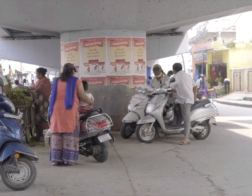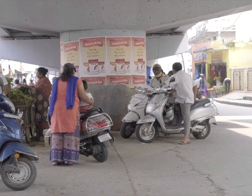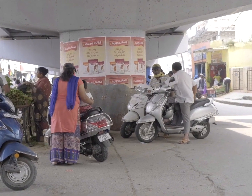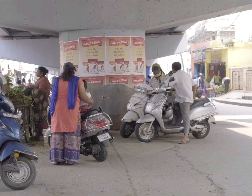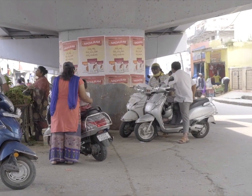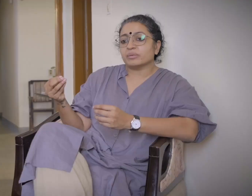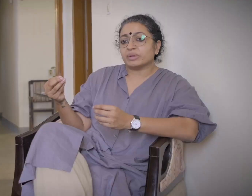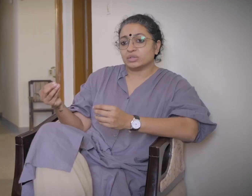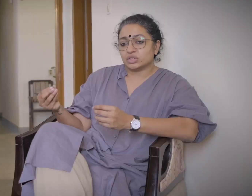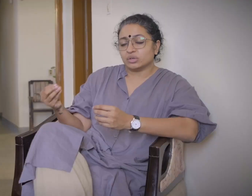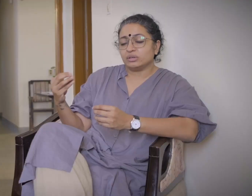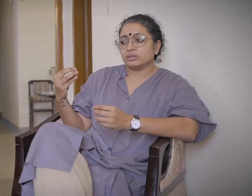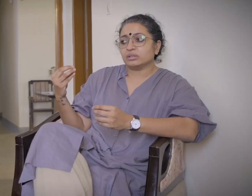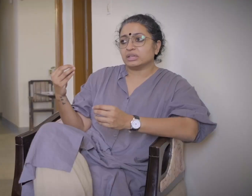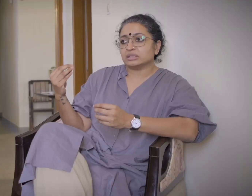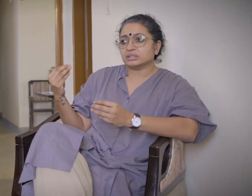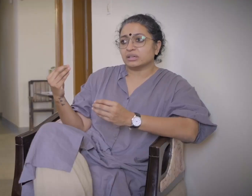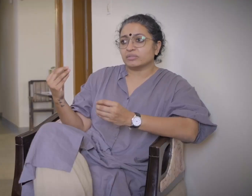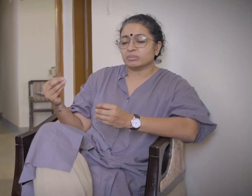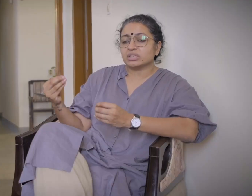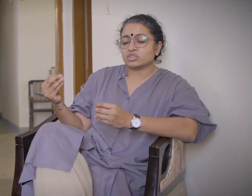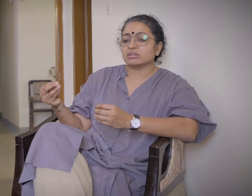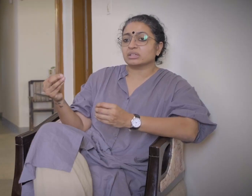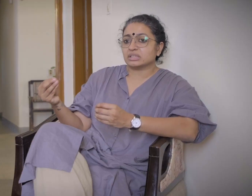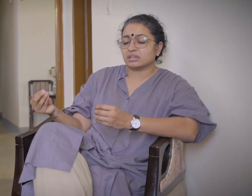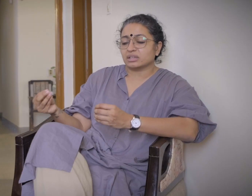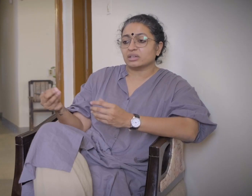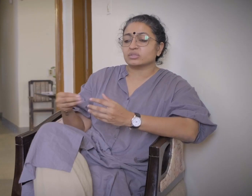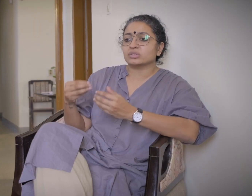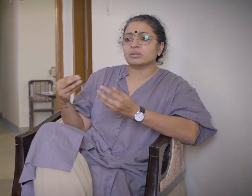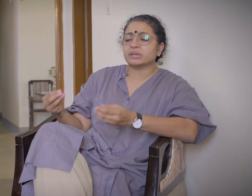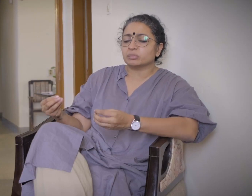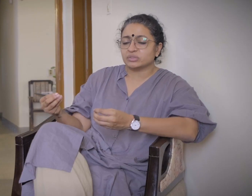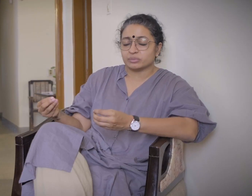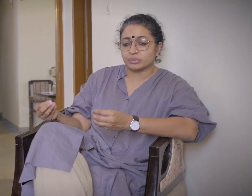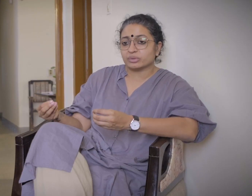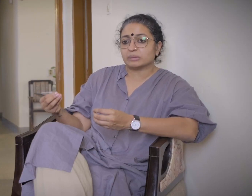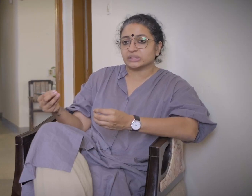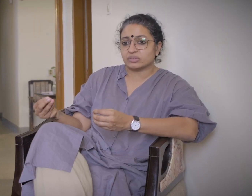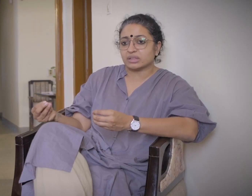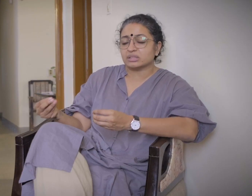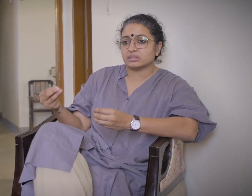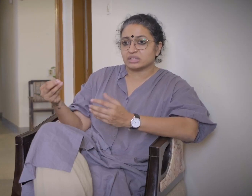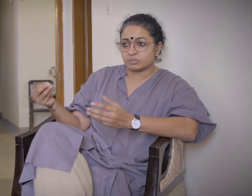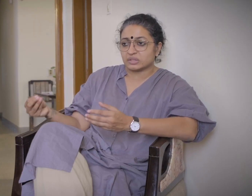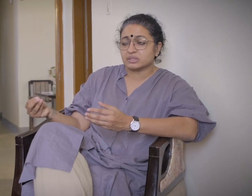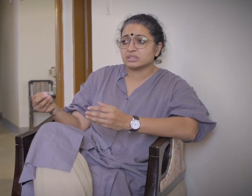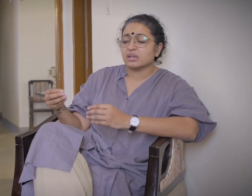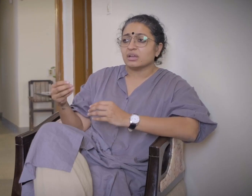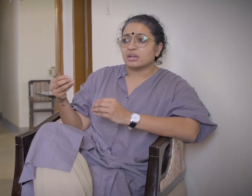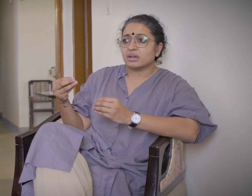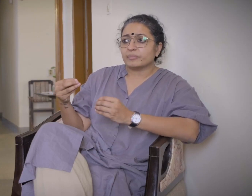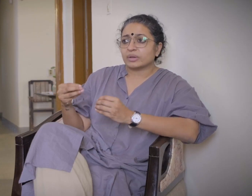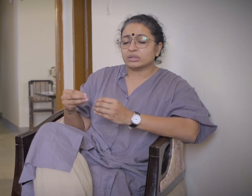government to make sure that women and children are taken care. So there are multiple different programs that run in these